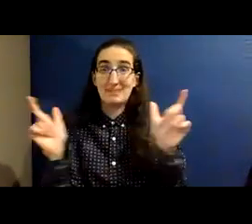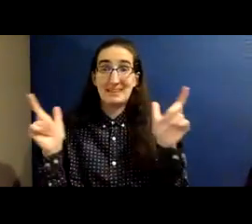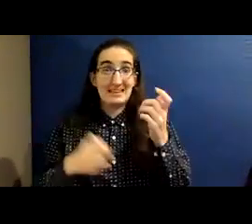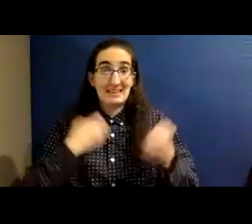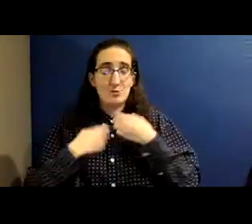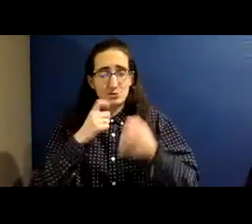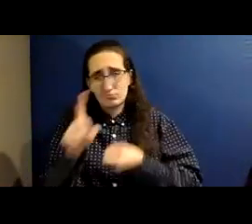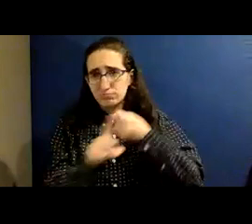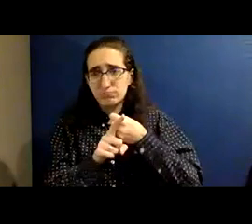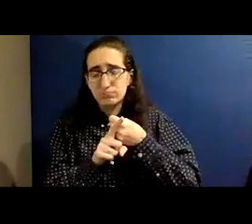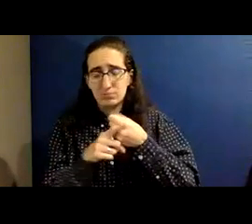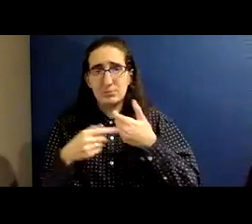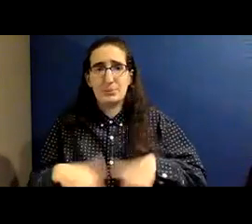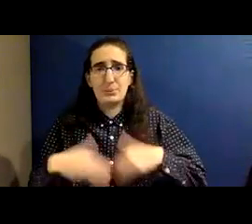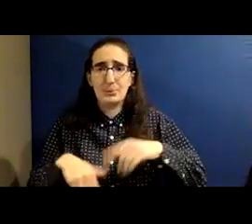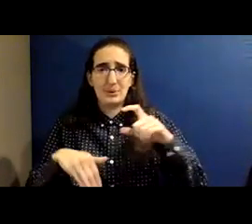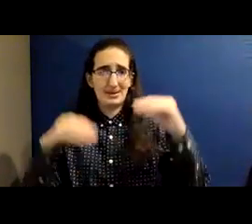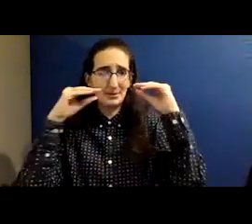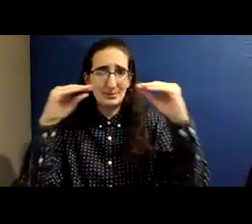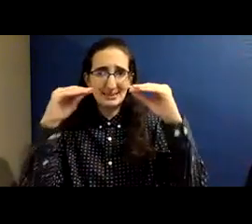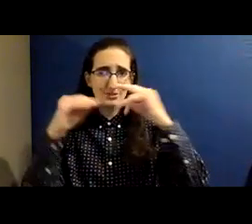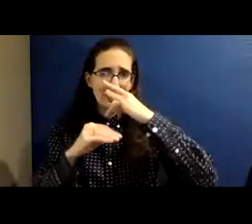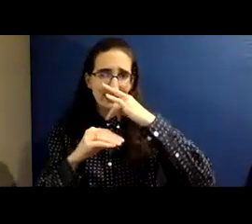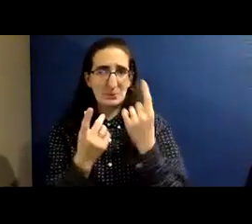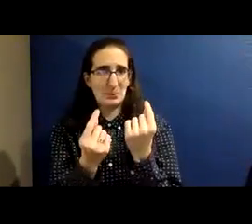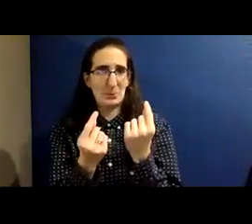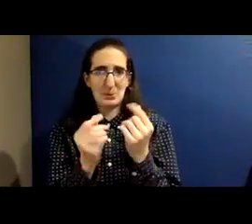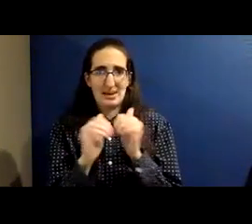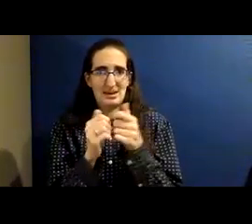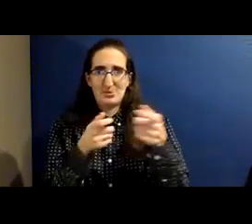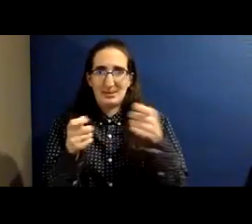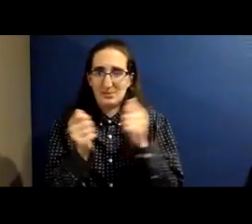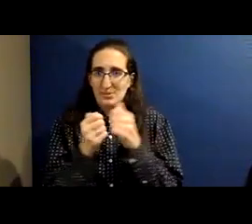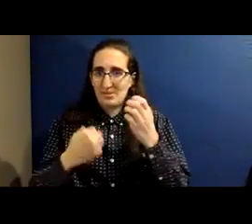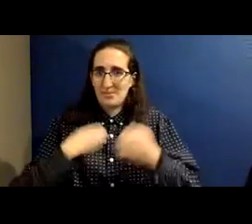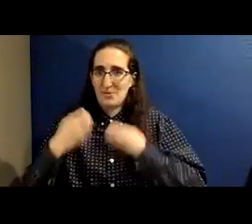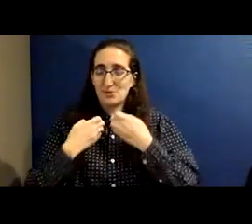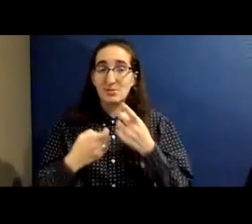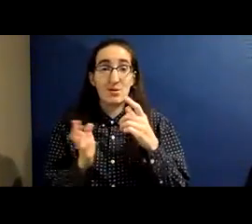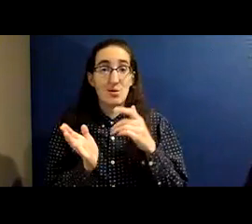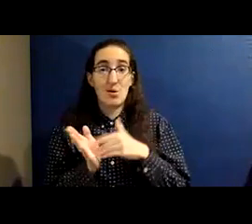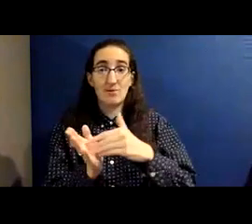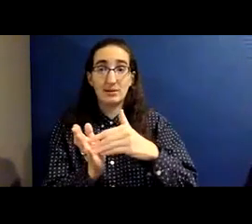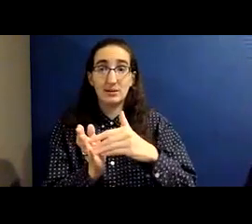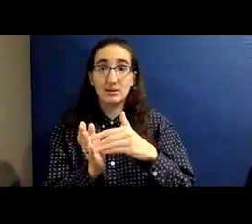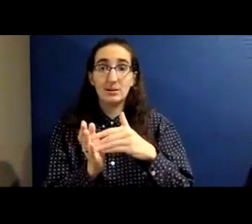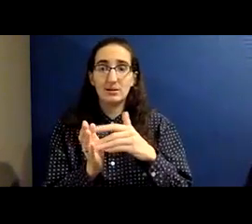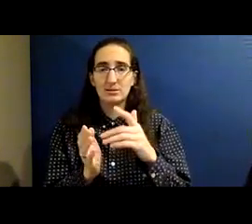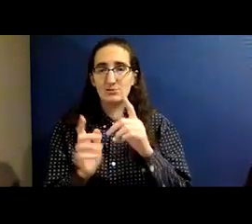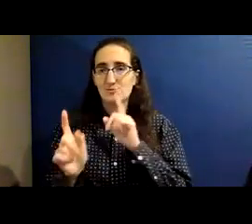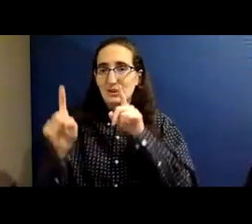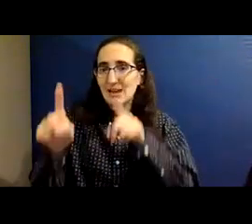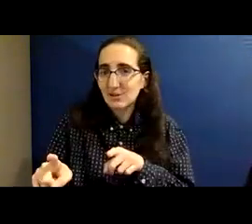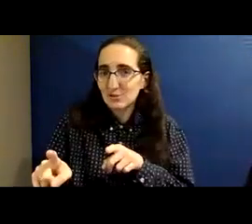emotions, we have to teach kids what to do with those emotions. And oftentimes it's a